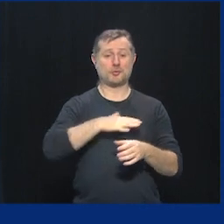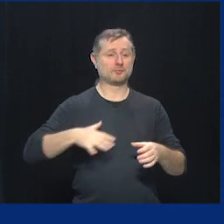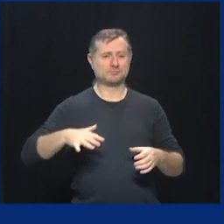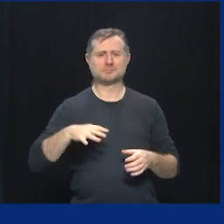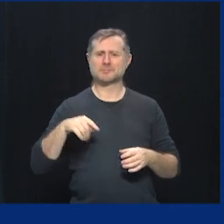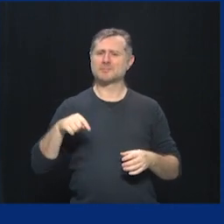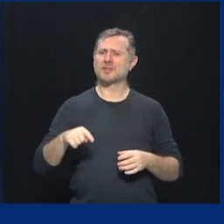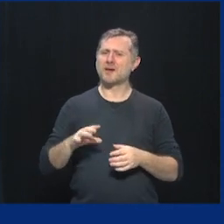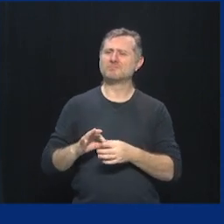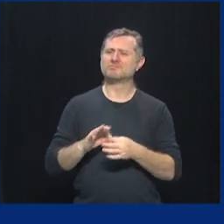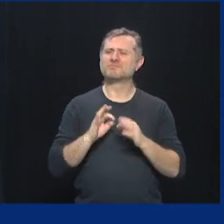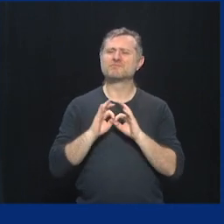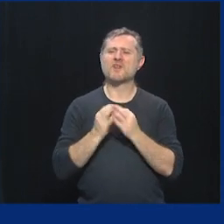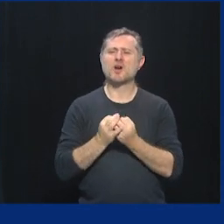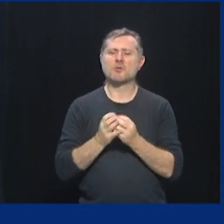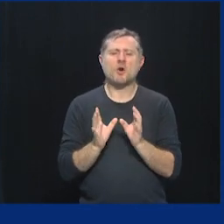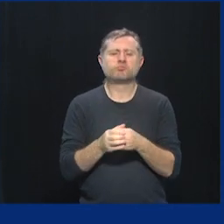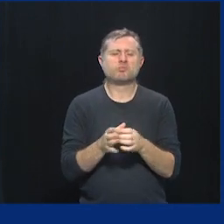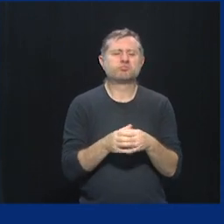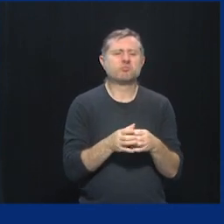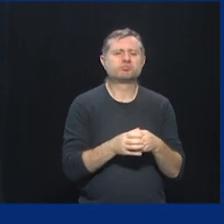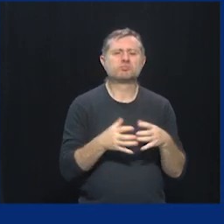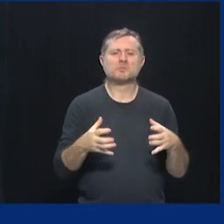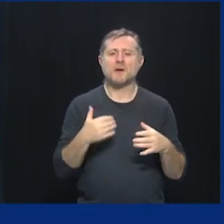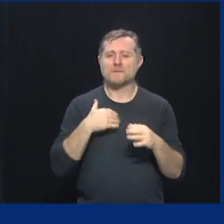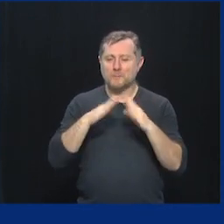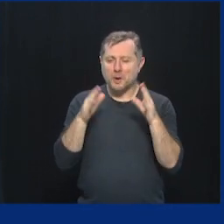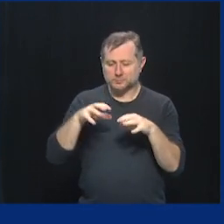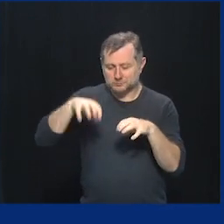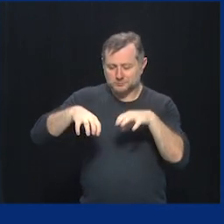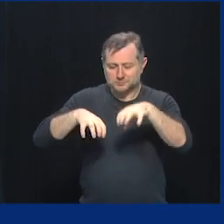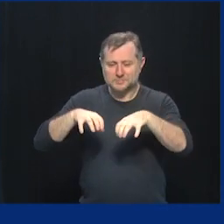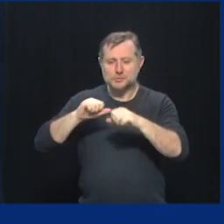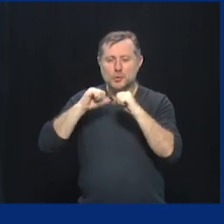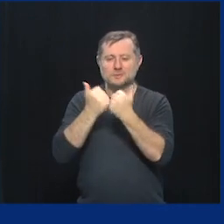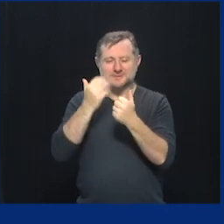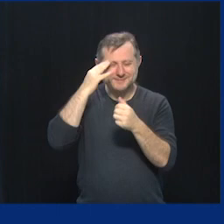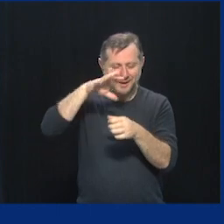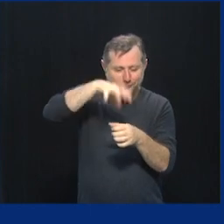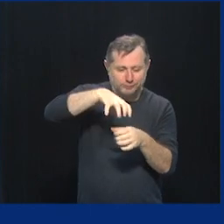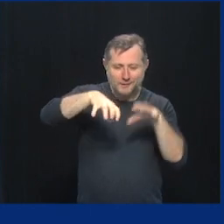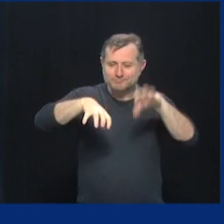associations, working together, neighbors protecting neighbors' homes.